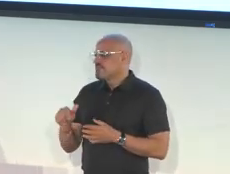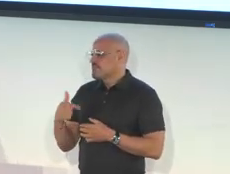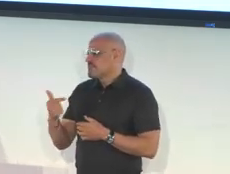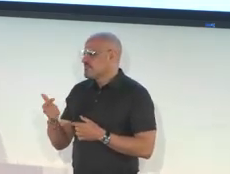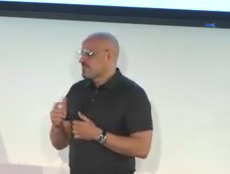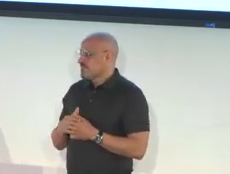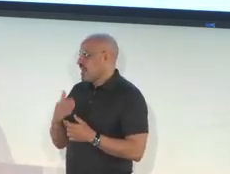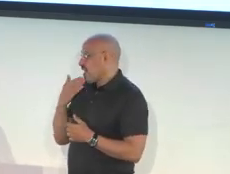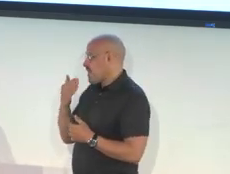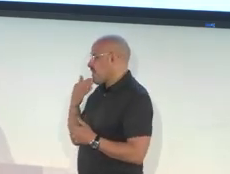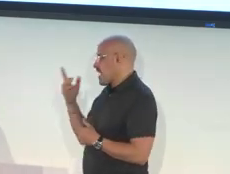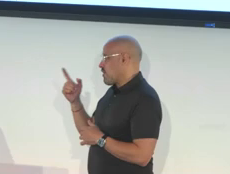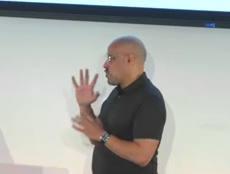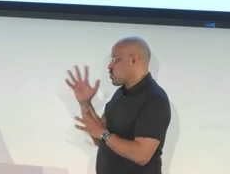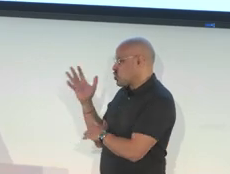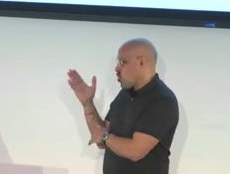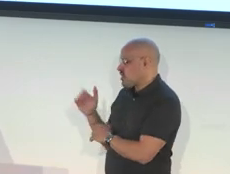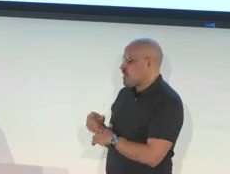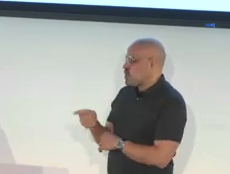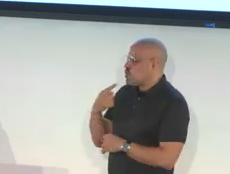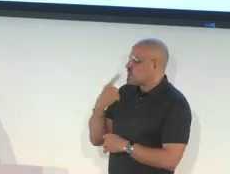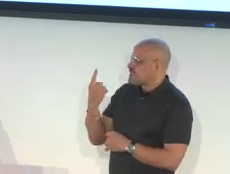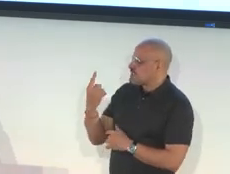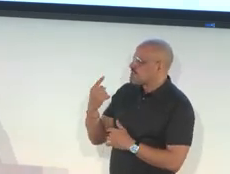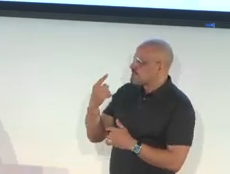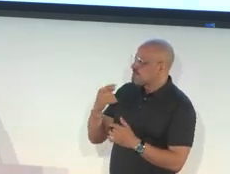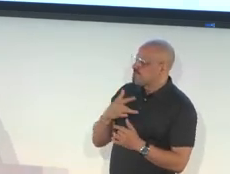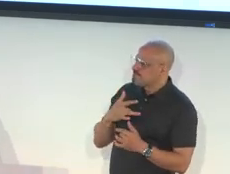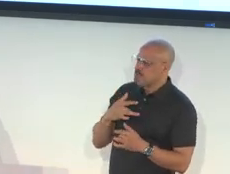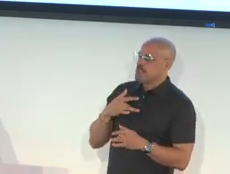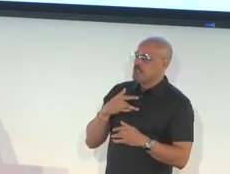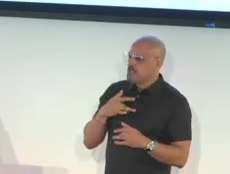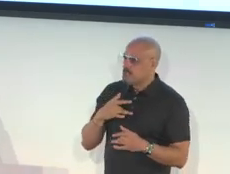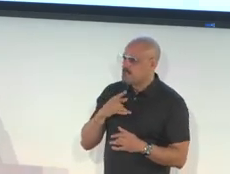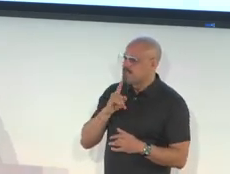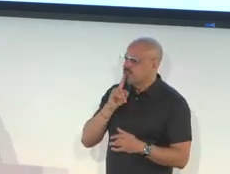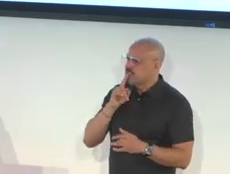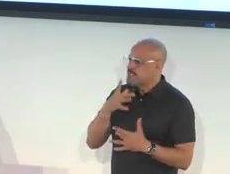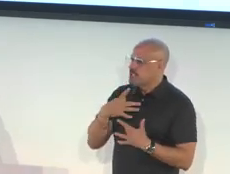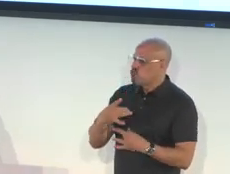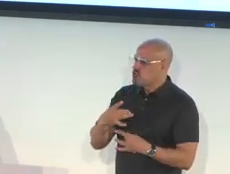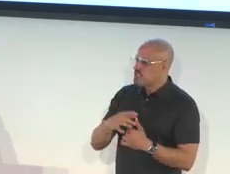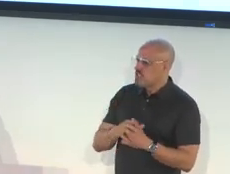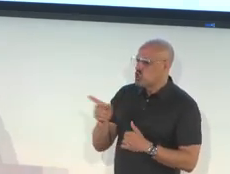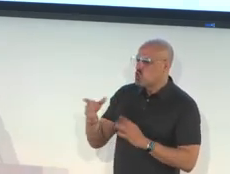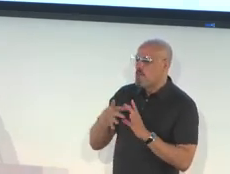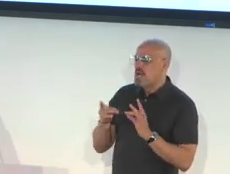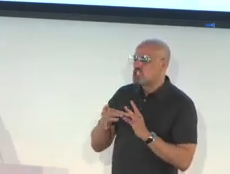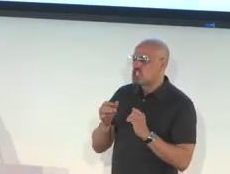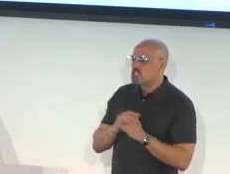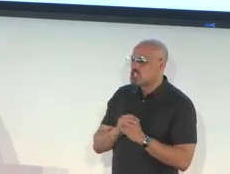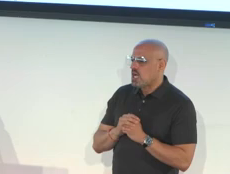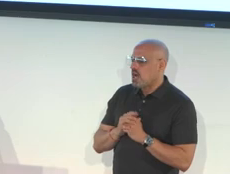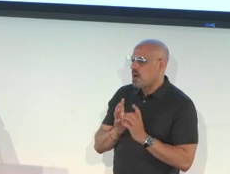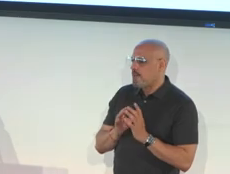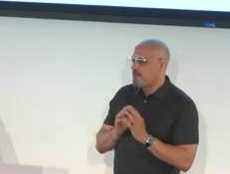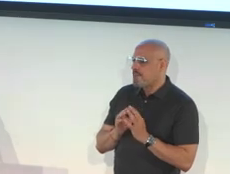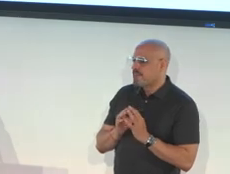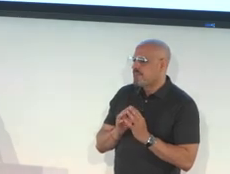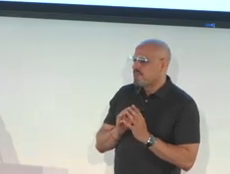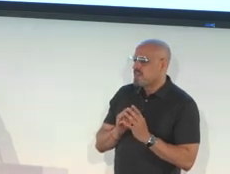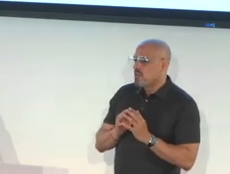So thank you for your talk. You said something that made me jump, and then I thought, well, this is really interesting. So you mentioned